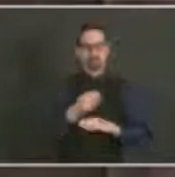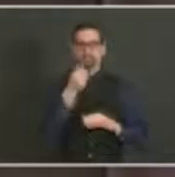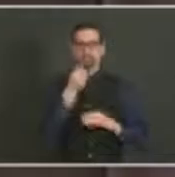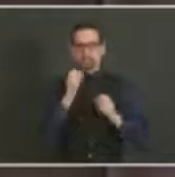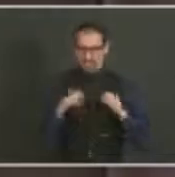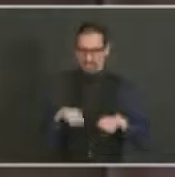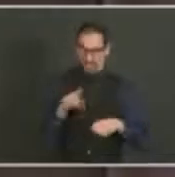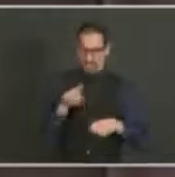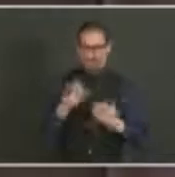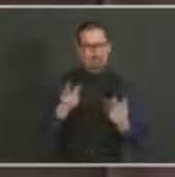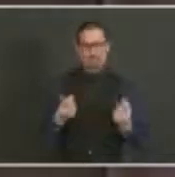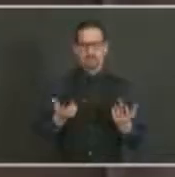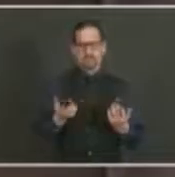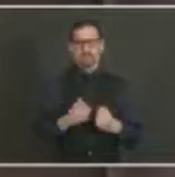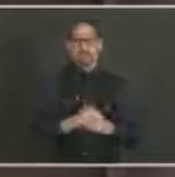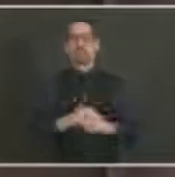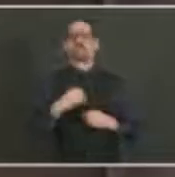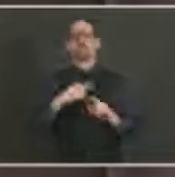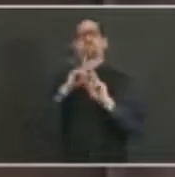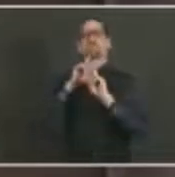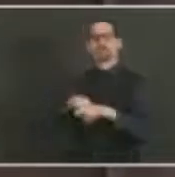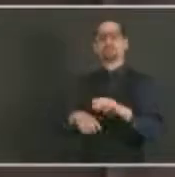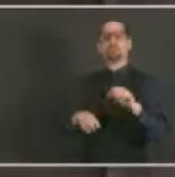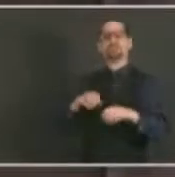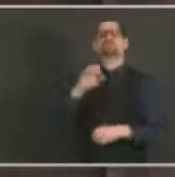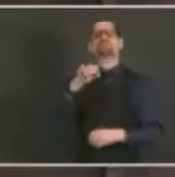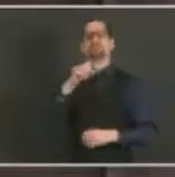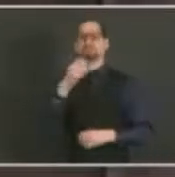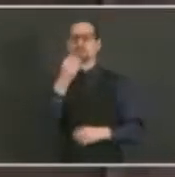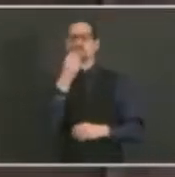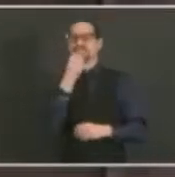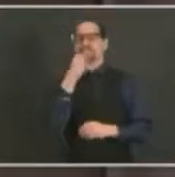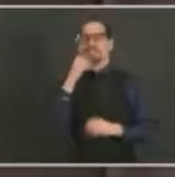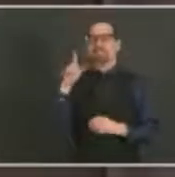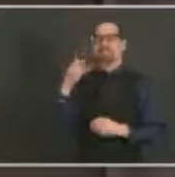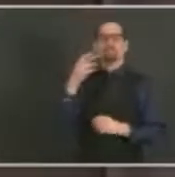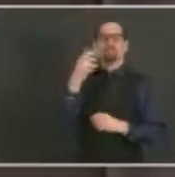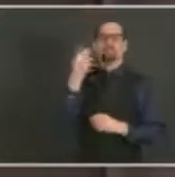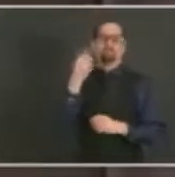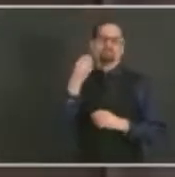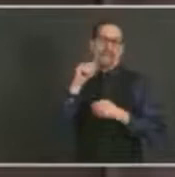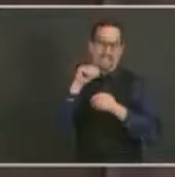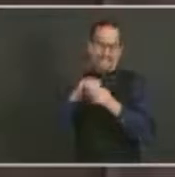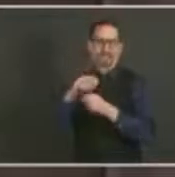dining only at the bar, so they should be eating. Thank you, everyone.